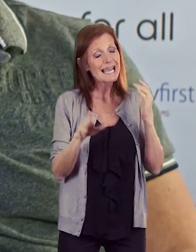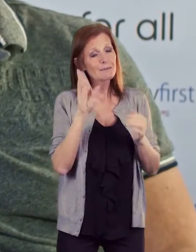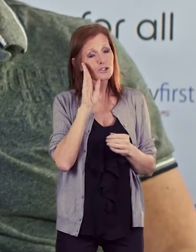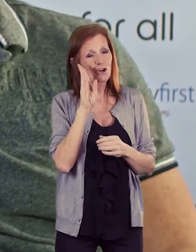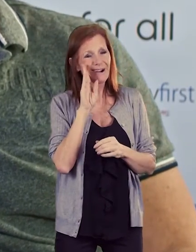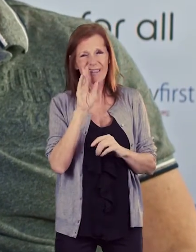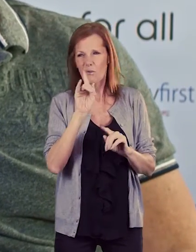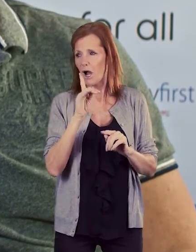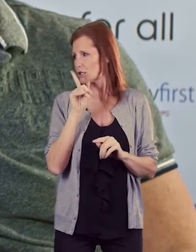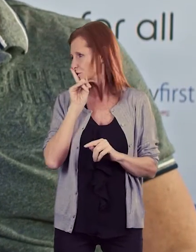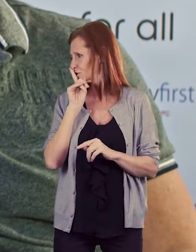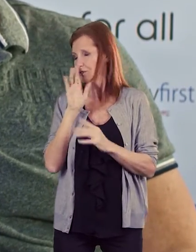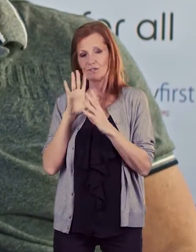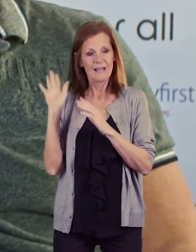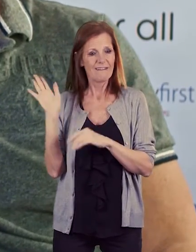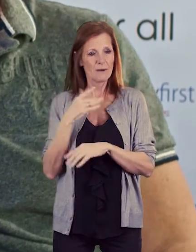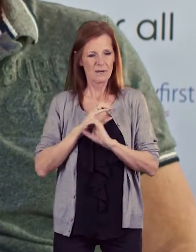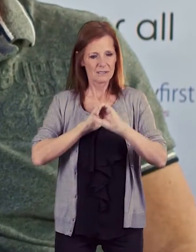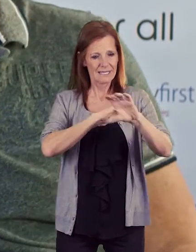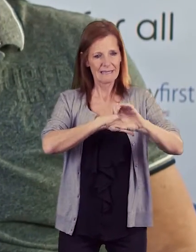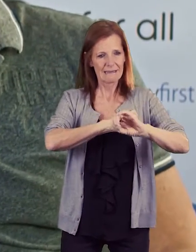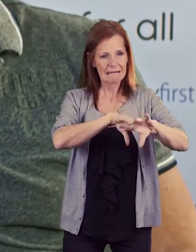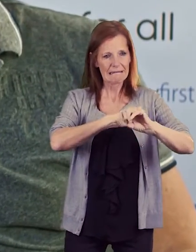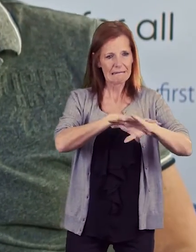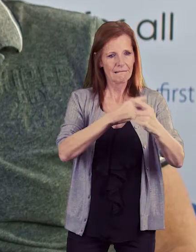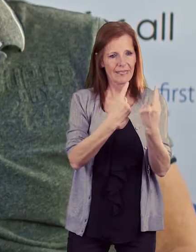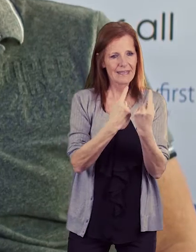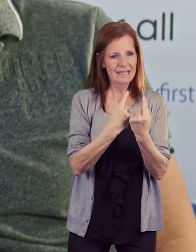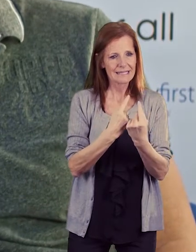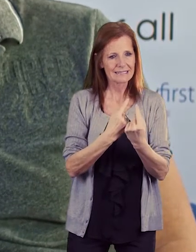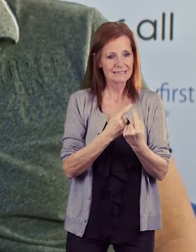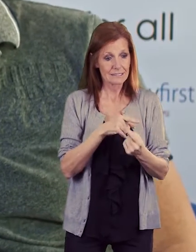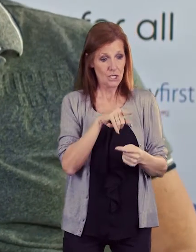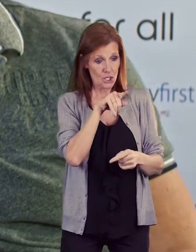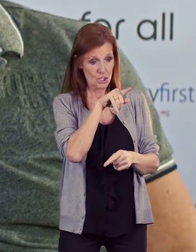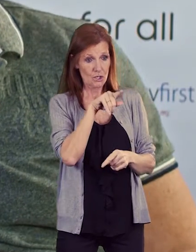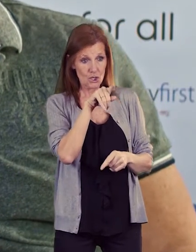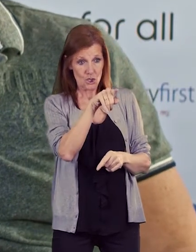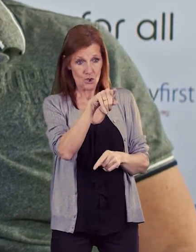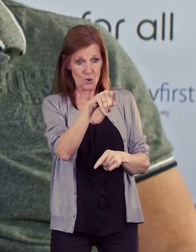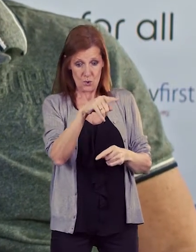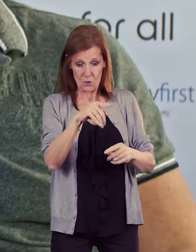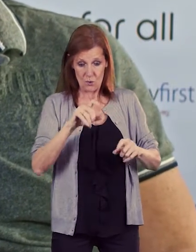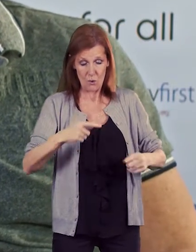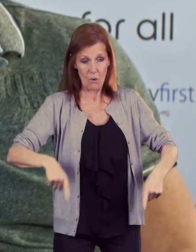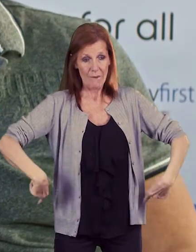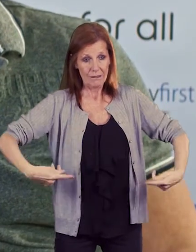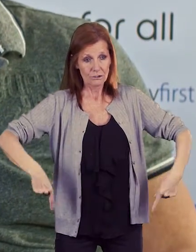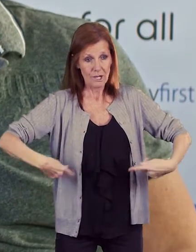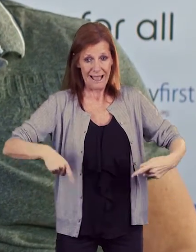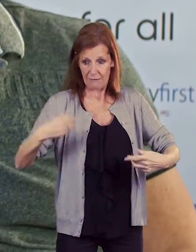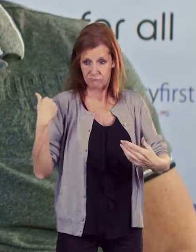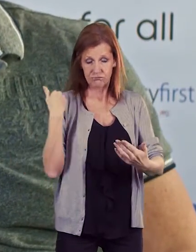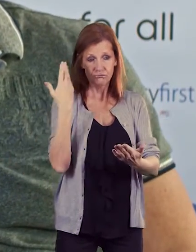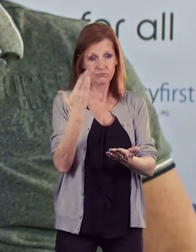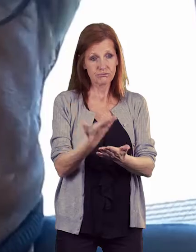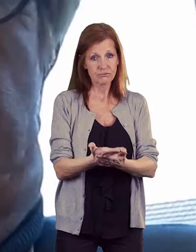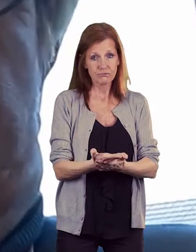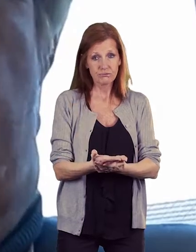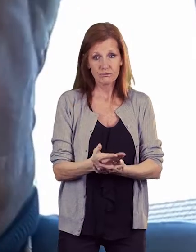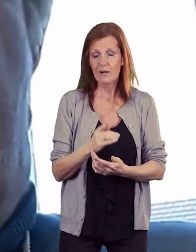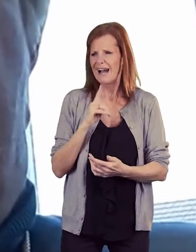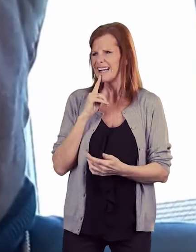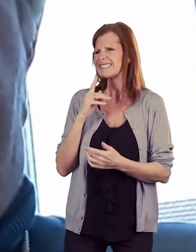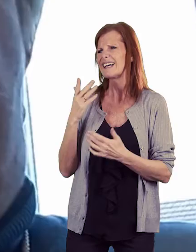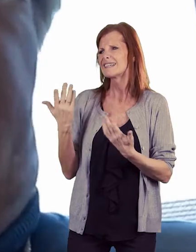is used as a bit of a storage area. Obviously, Yes. as a full-time, lifelong wheelchair user, what's your thoughts on this?